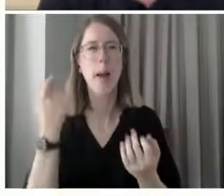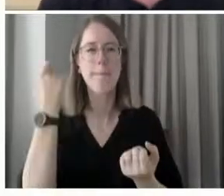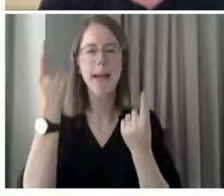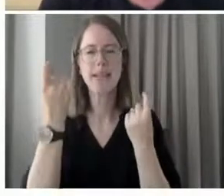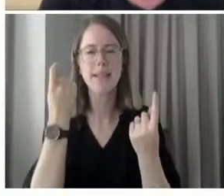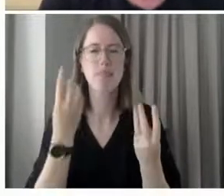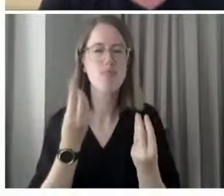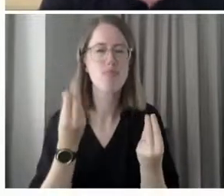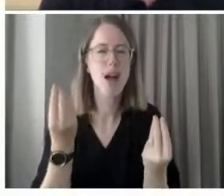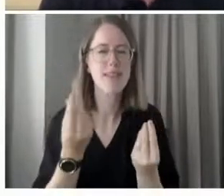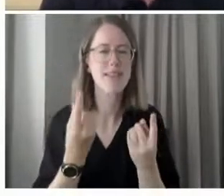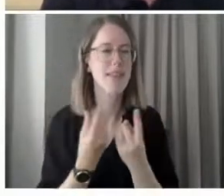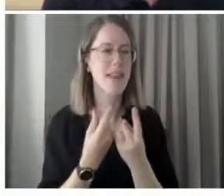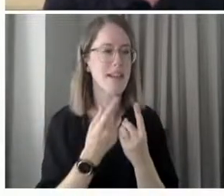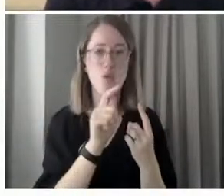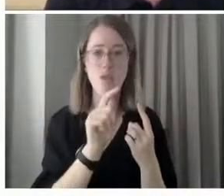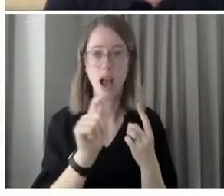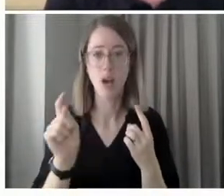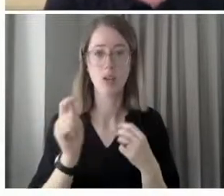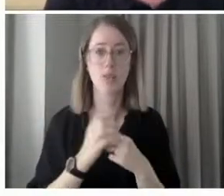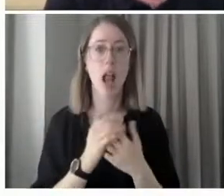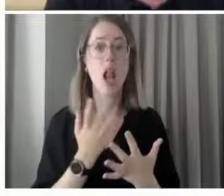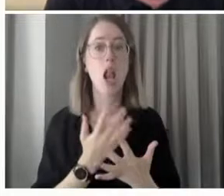schemes around, lots of them.